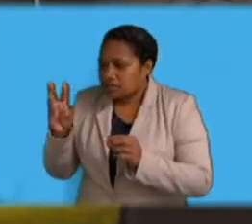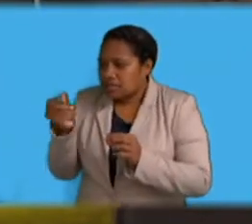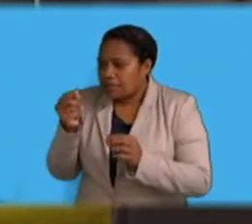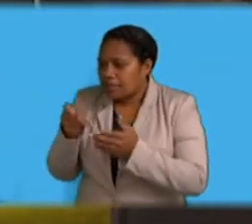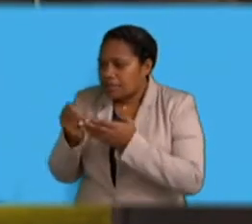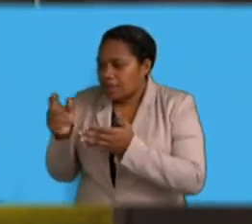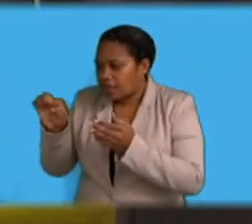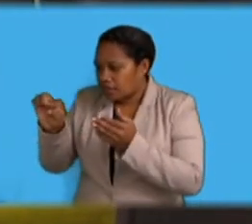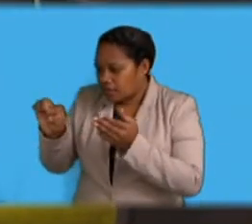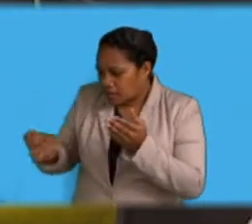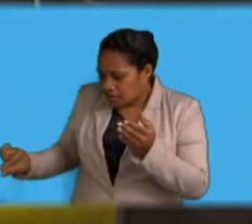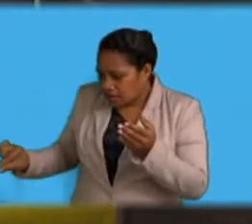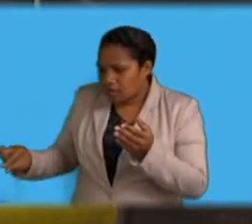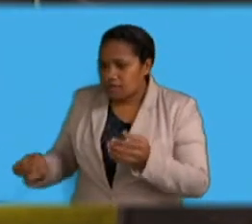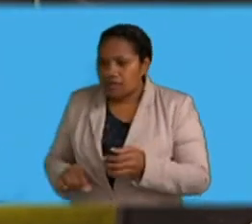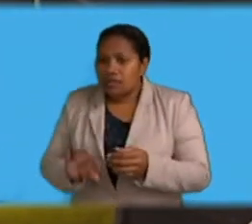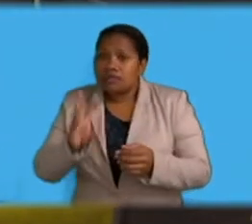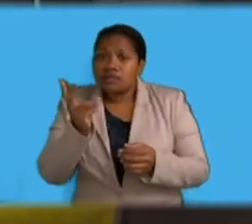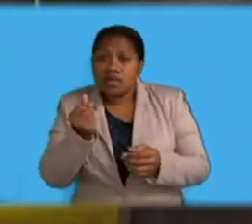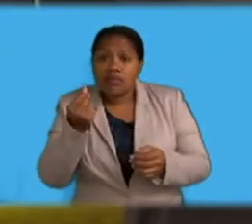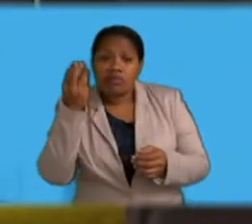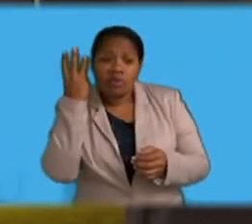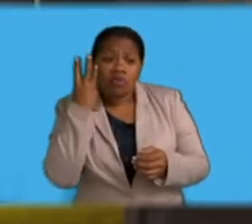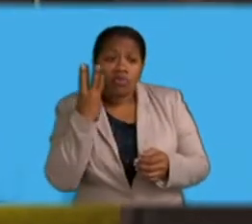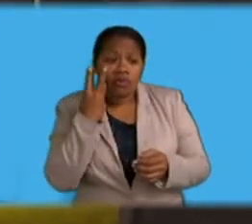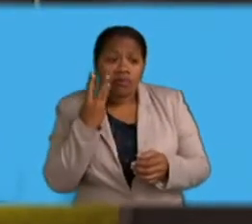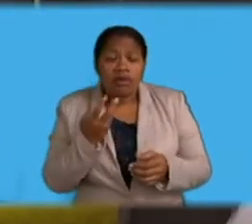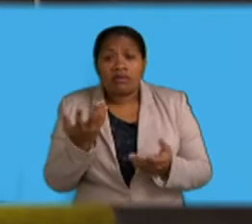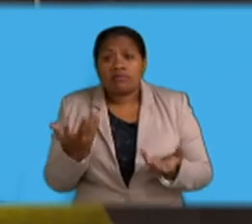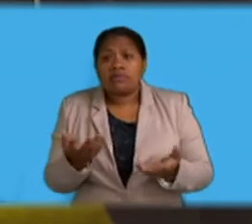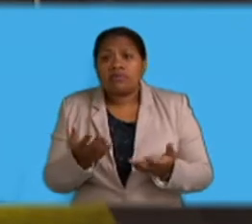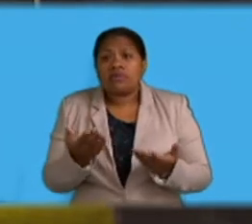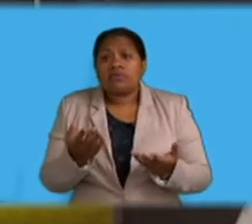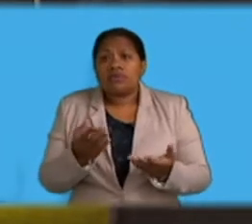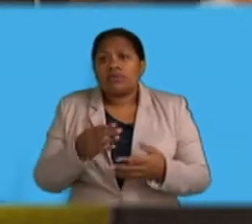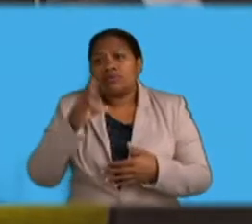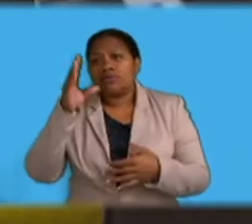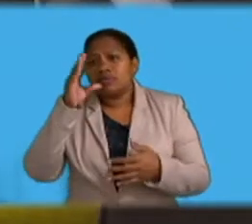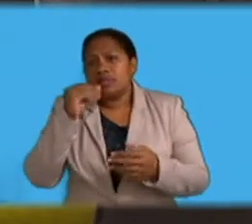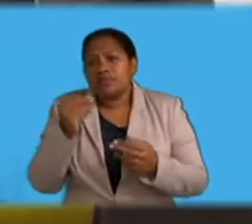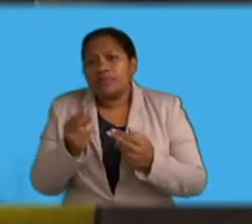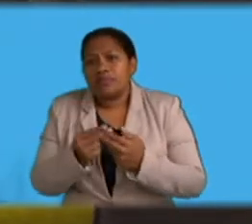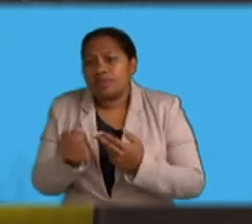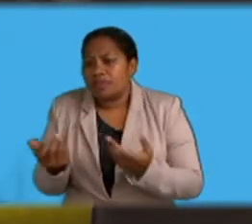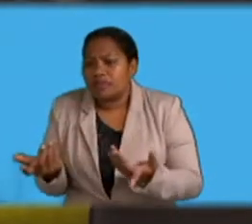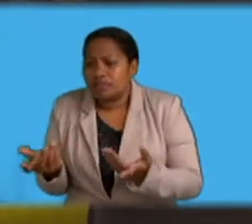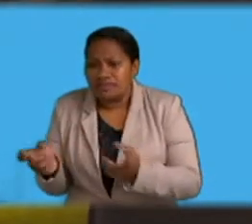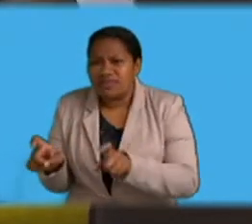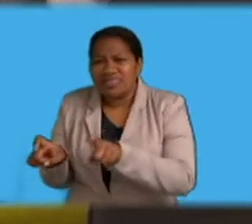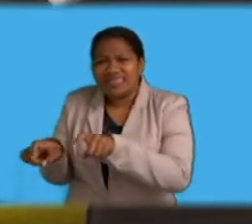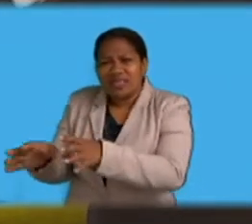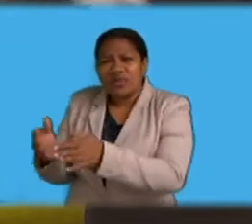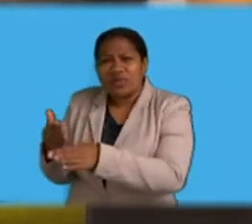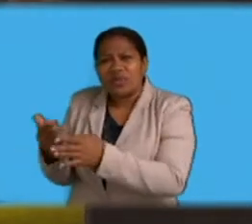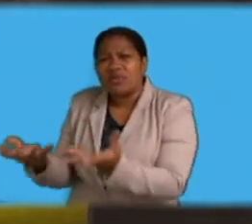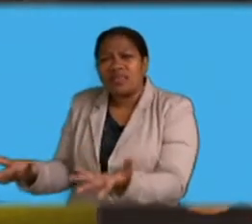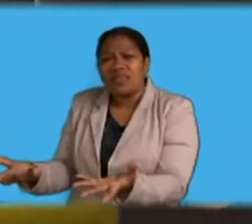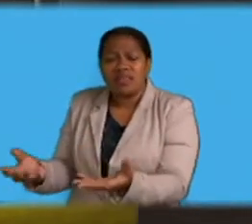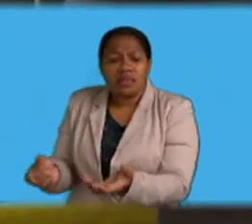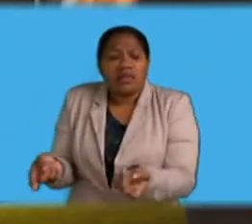had to sleep with him on a regular basis. That's what they want to go back to. This is a fact. This is a